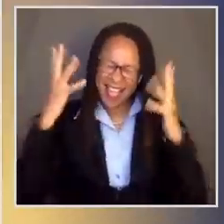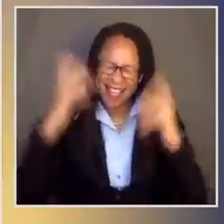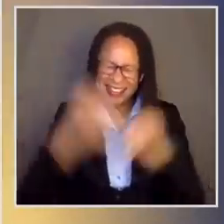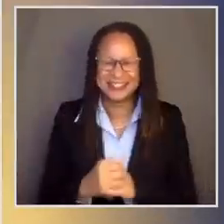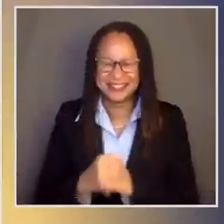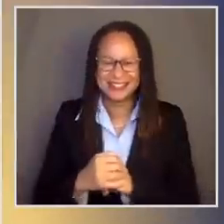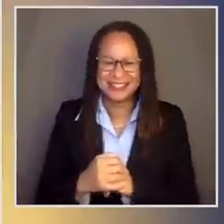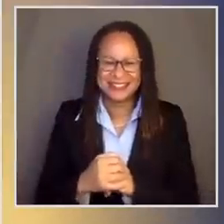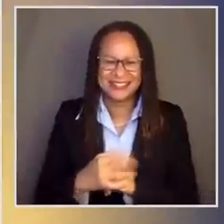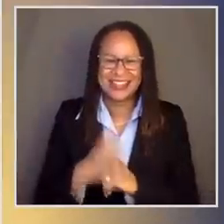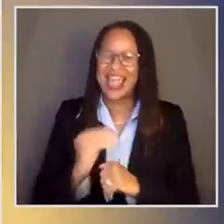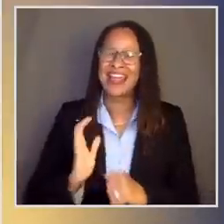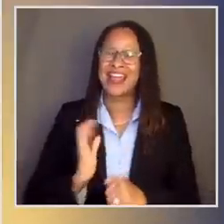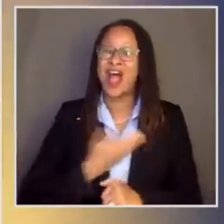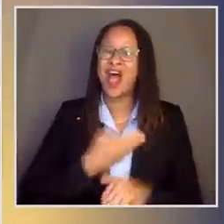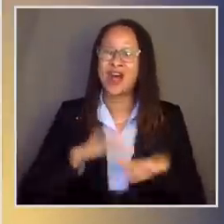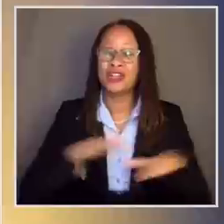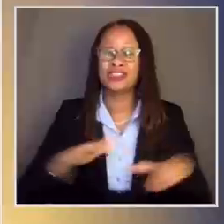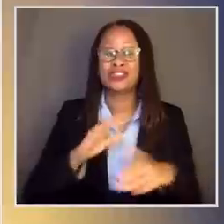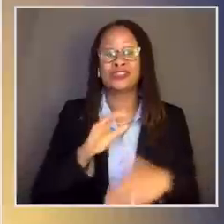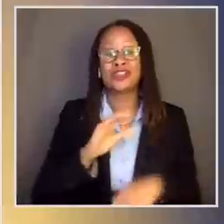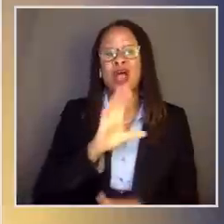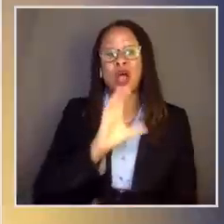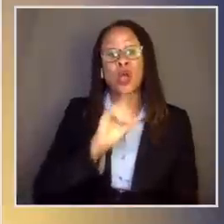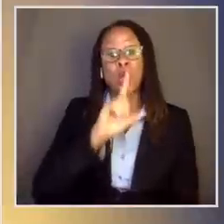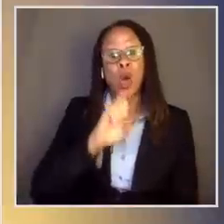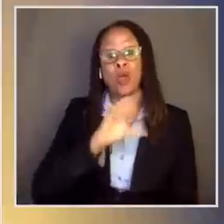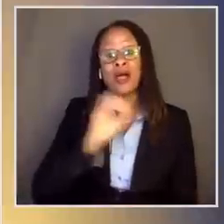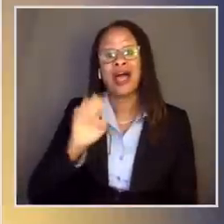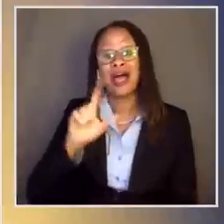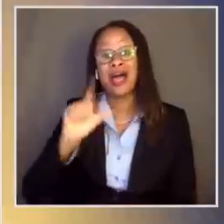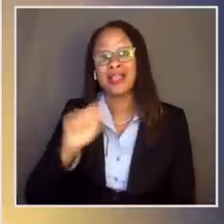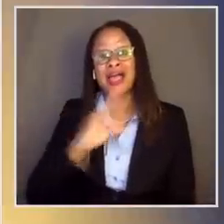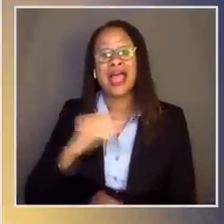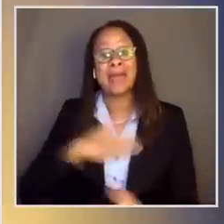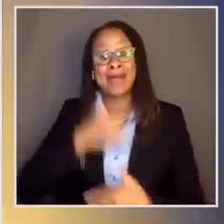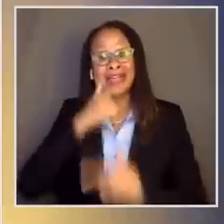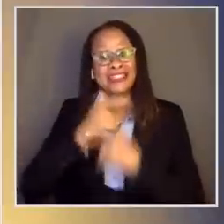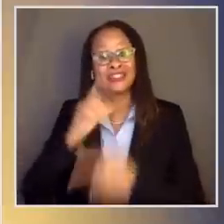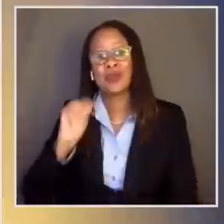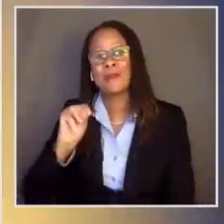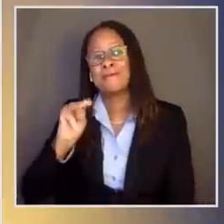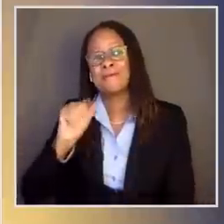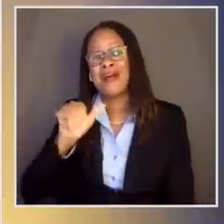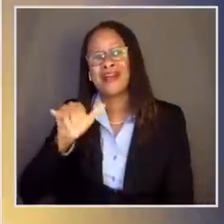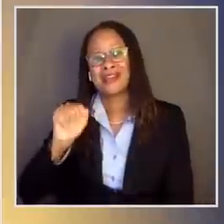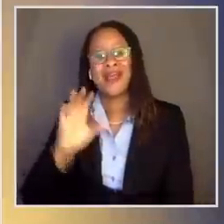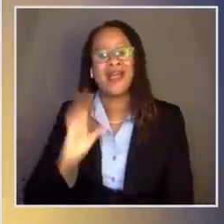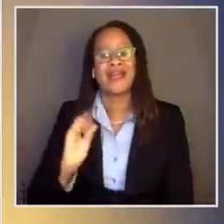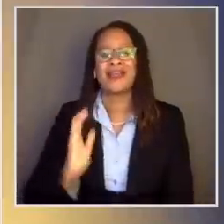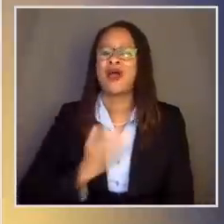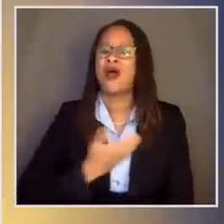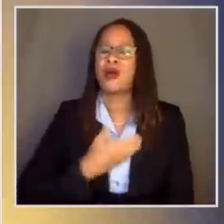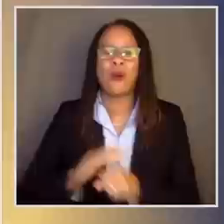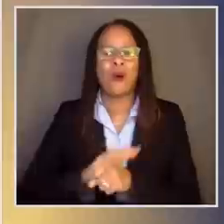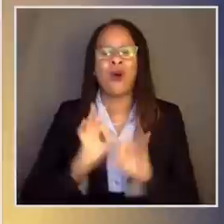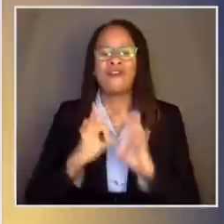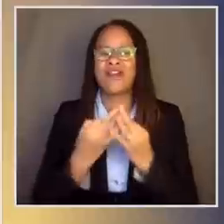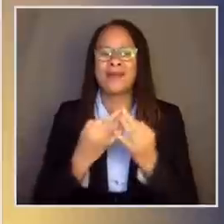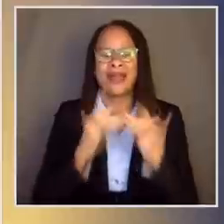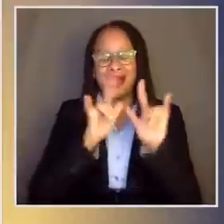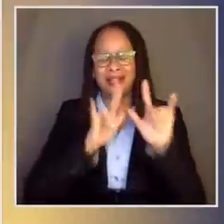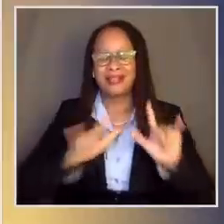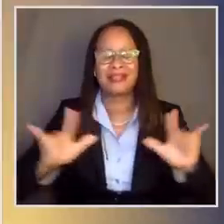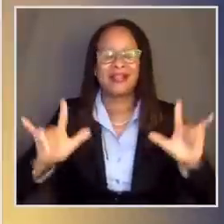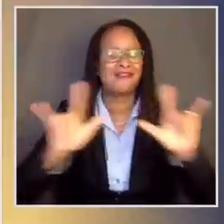and our children, Cole and Ella, and my sister, Maya, and our whole family, I love y'all more than I can